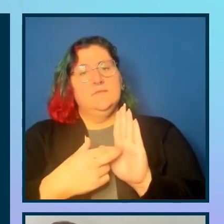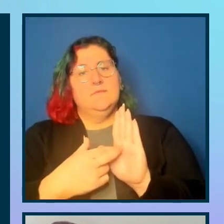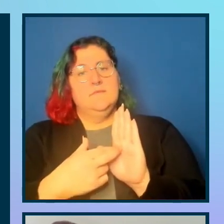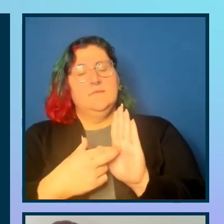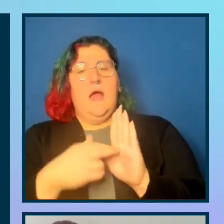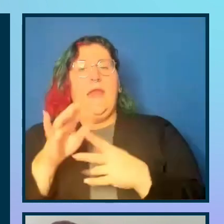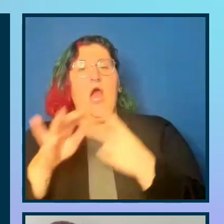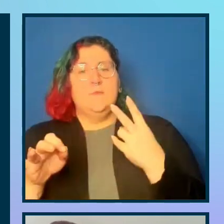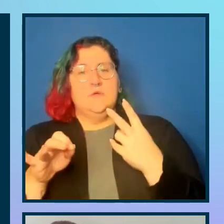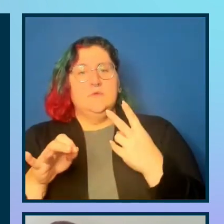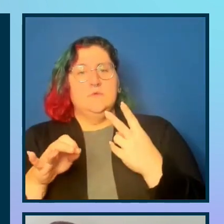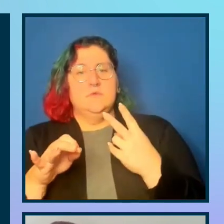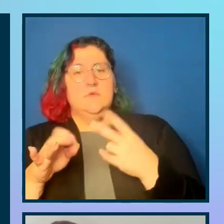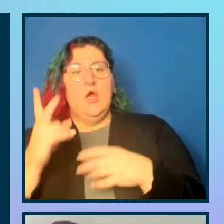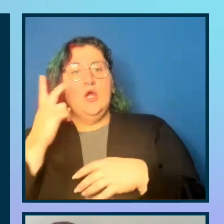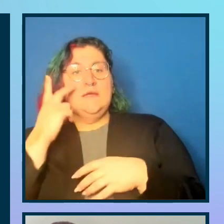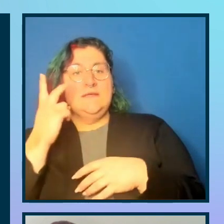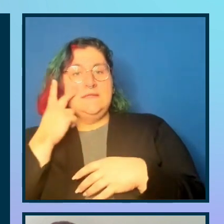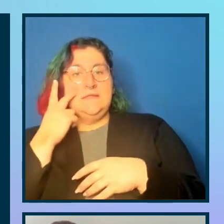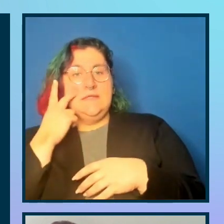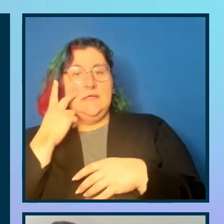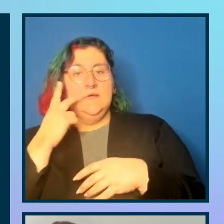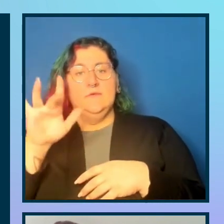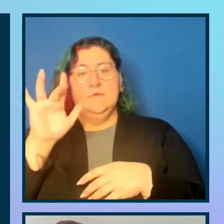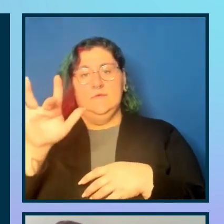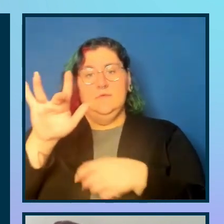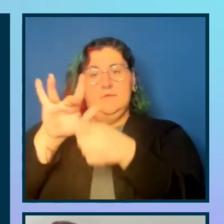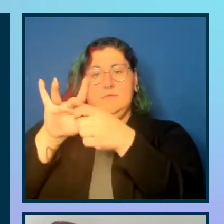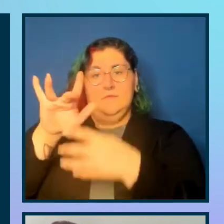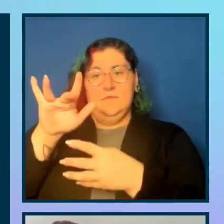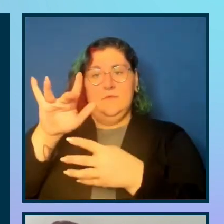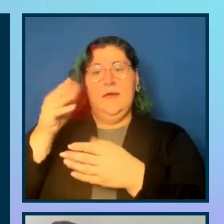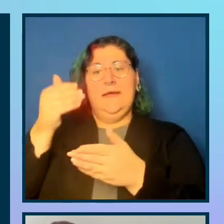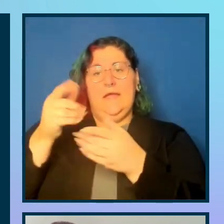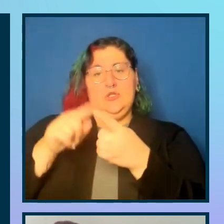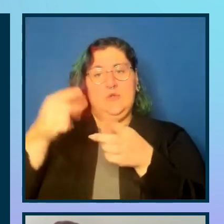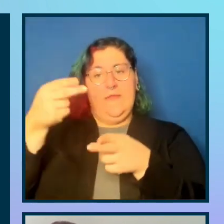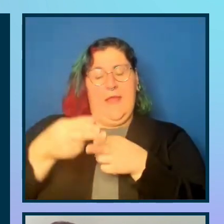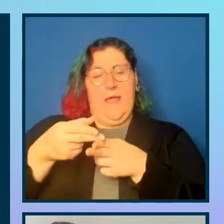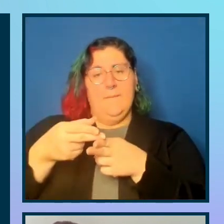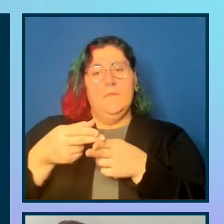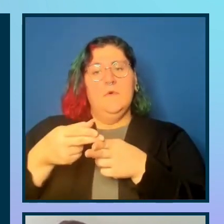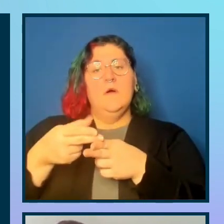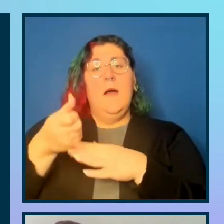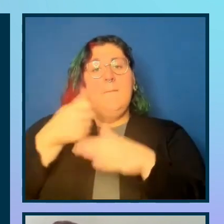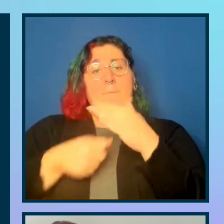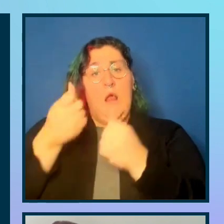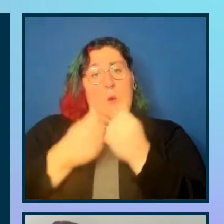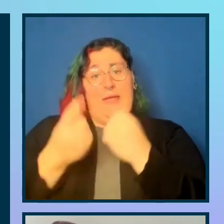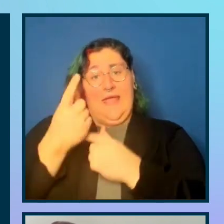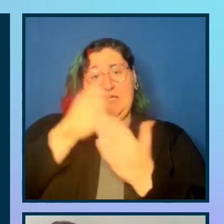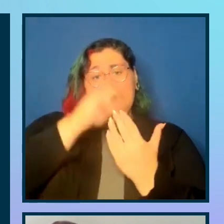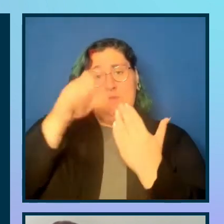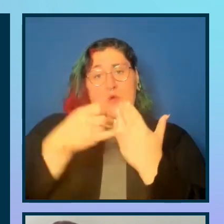icon next to the actively selected branch name. Below each project listing, we see a breakdown of issue severities detected for the